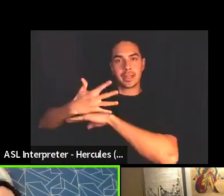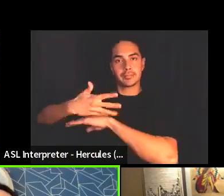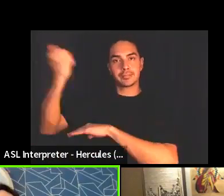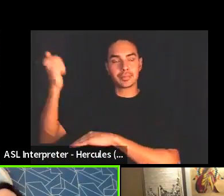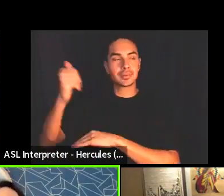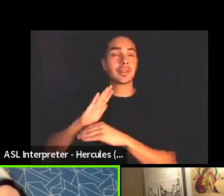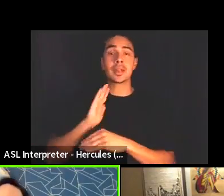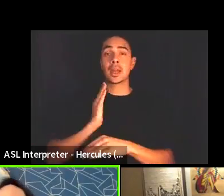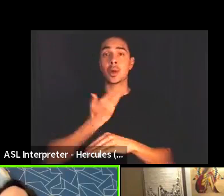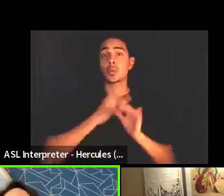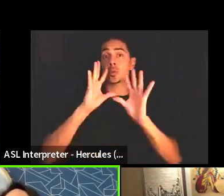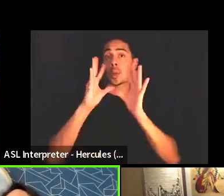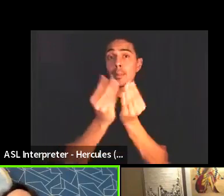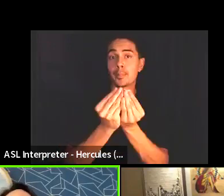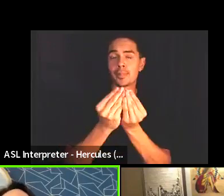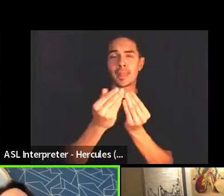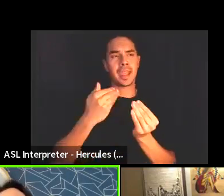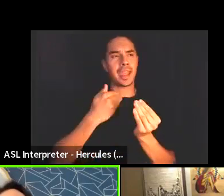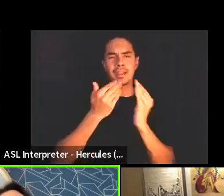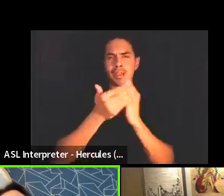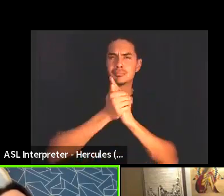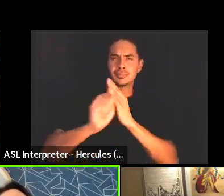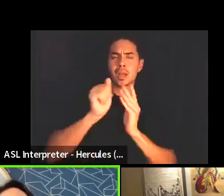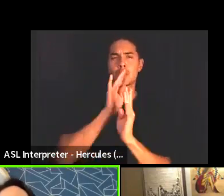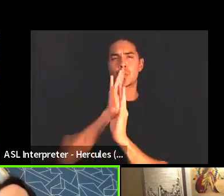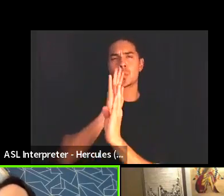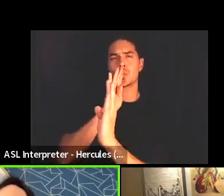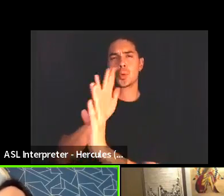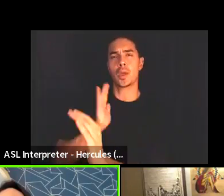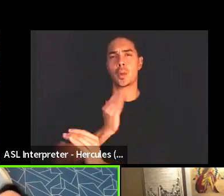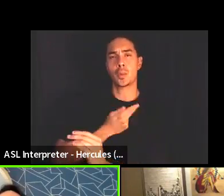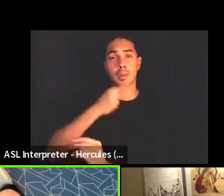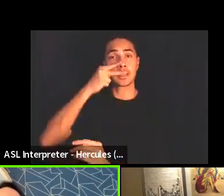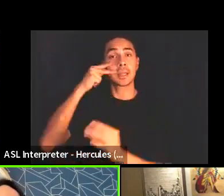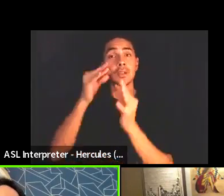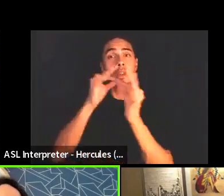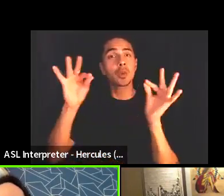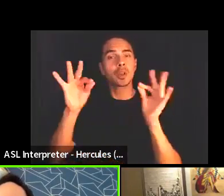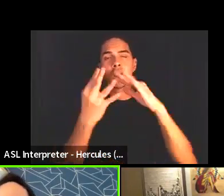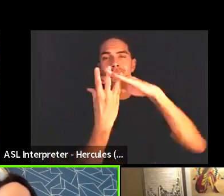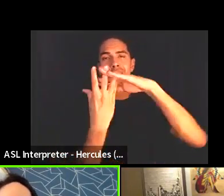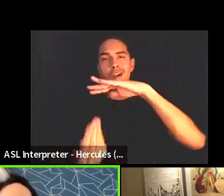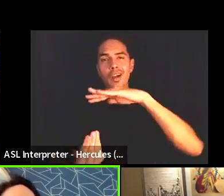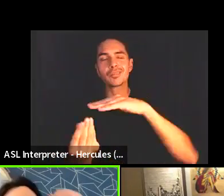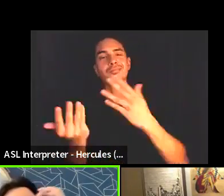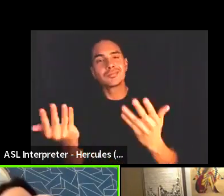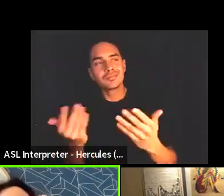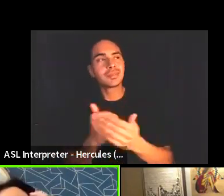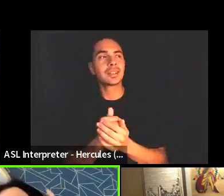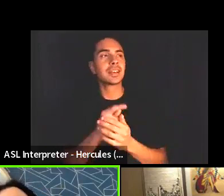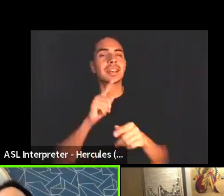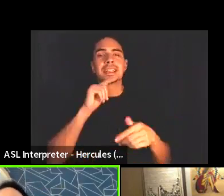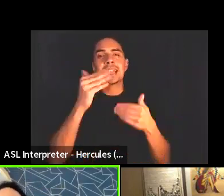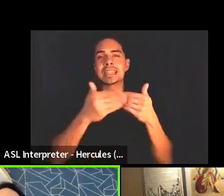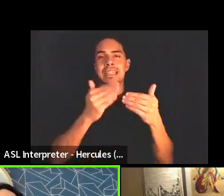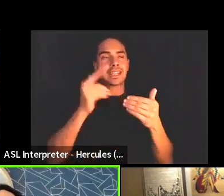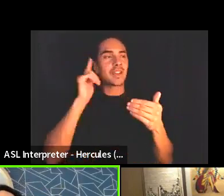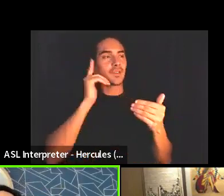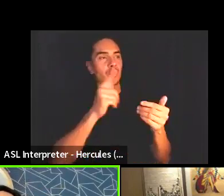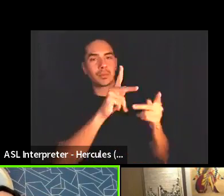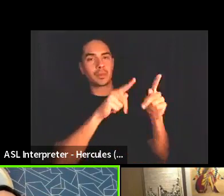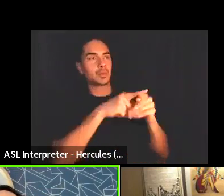all the cultural practices that, you know, are, that everybody knows that we can pass on to our kids.